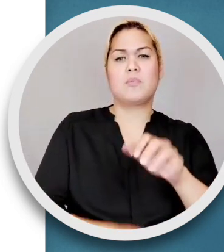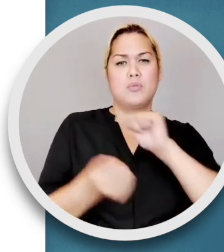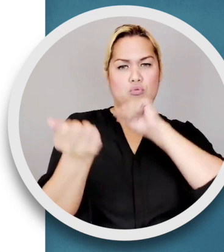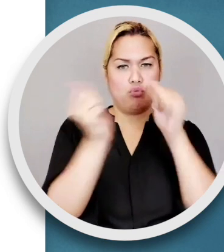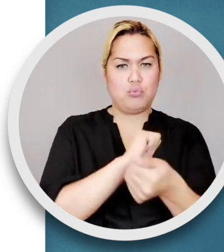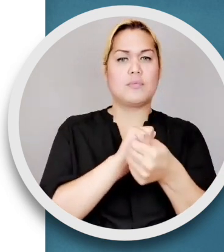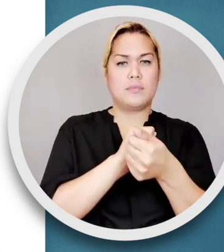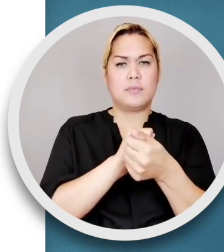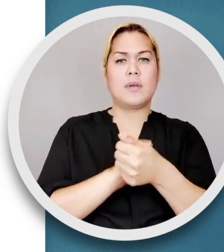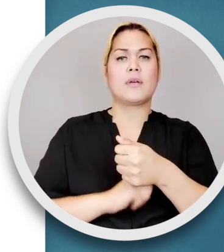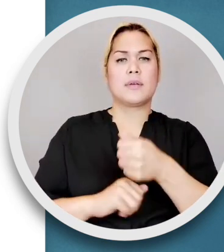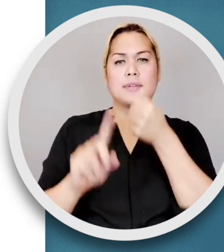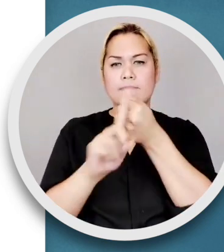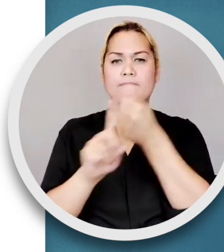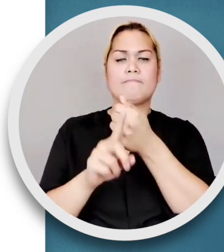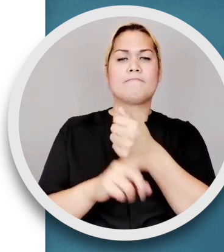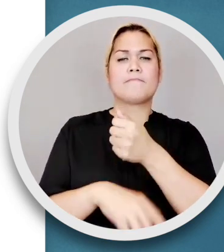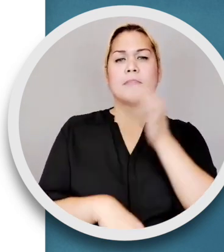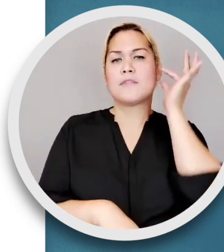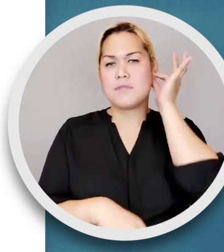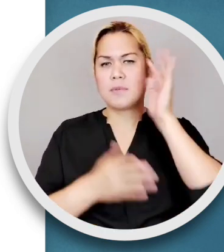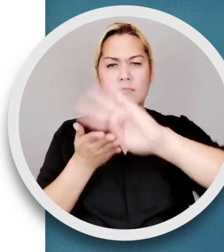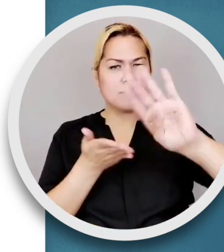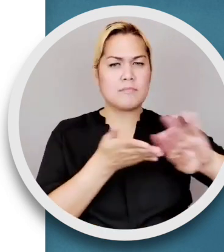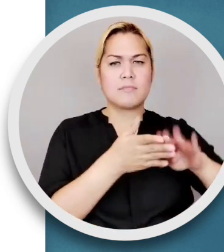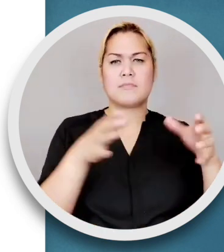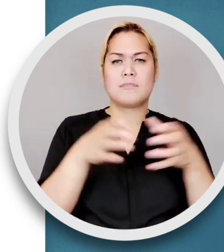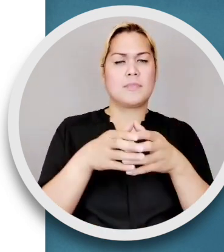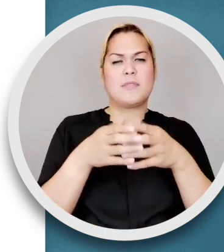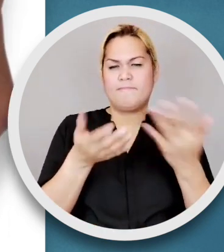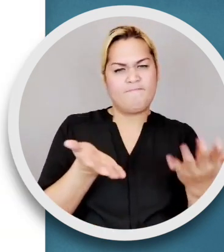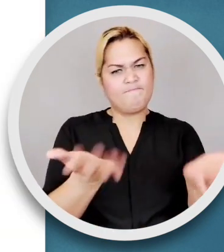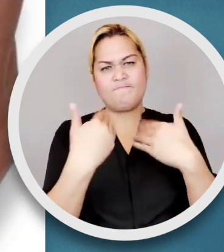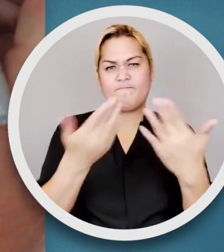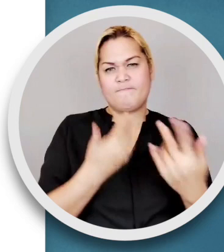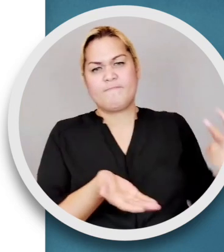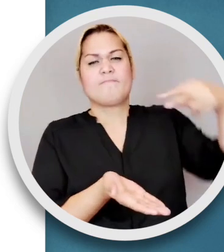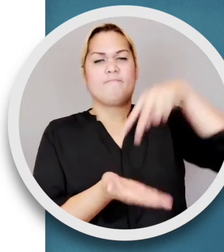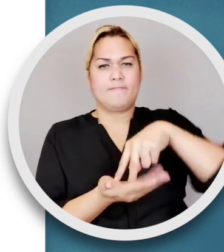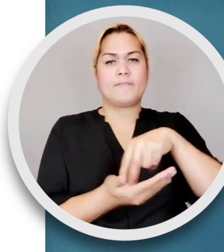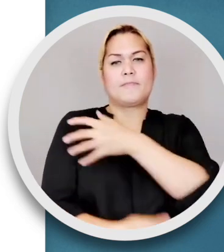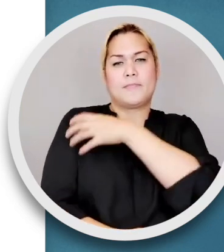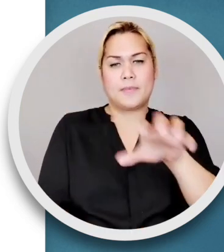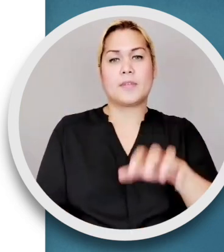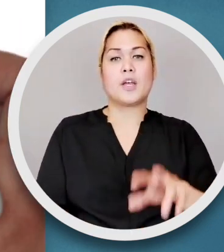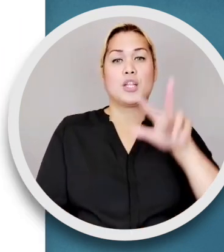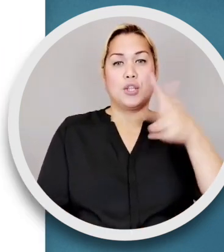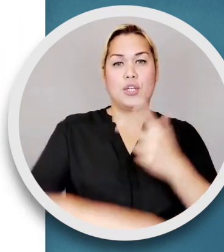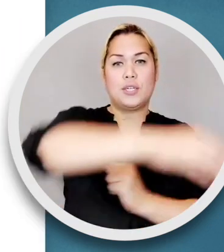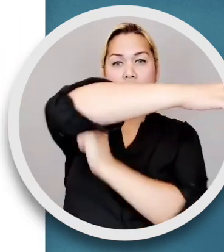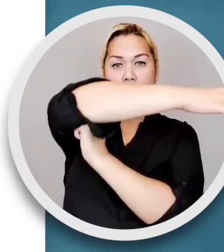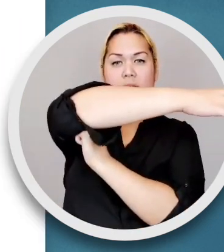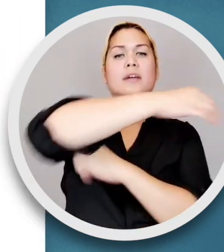and excluded and vulnerable groups. And Pillar 3 is Include for Opportunity,